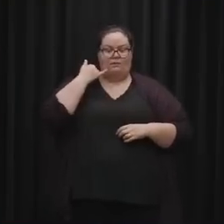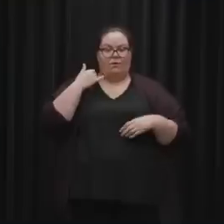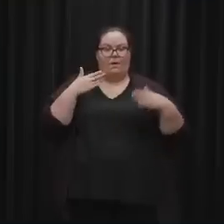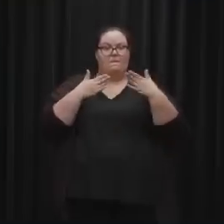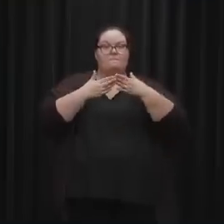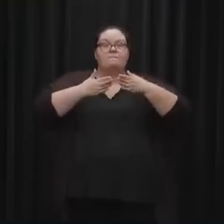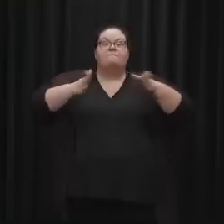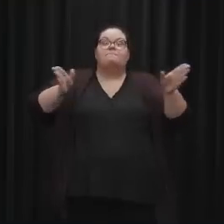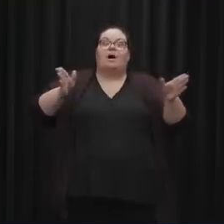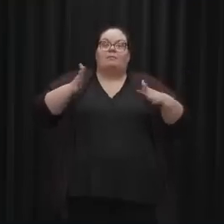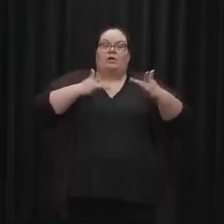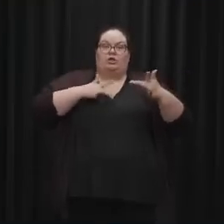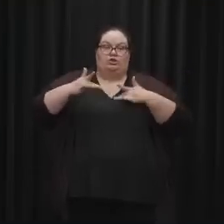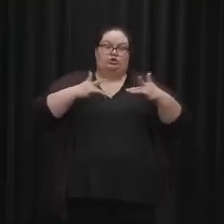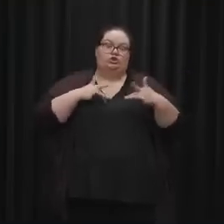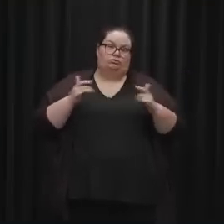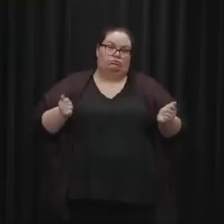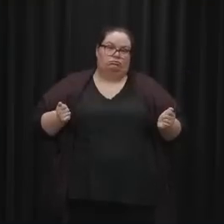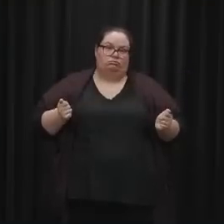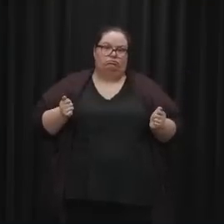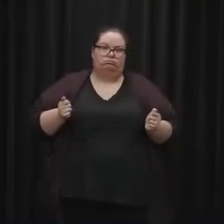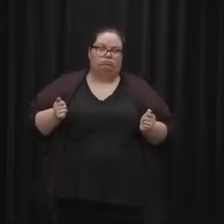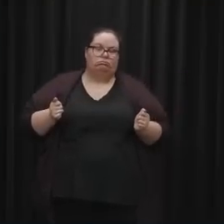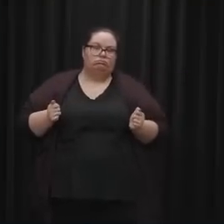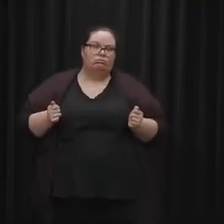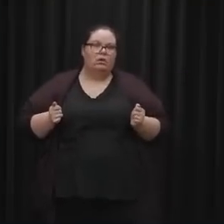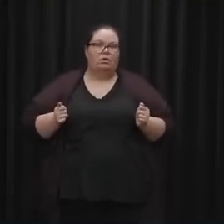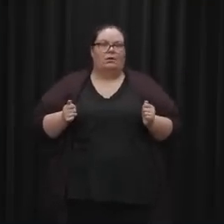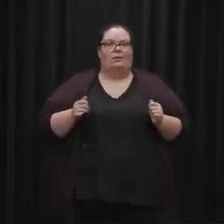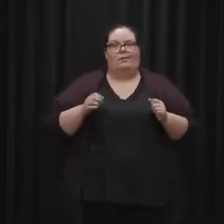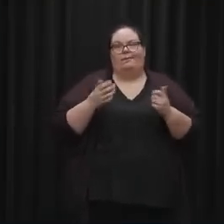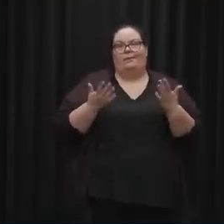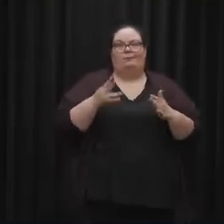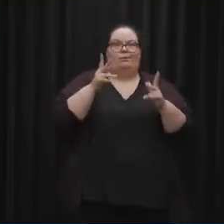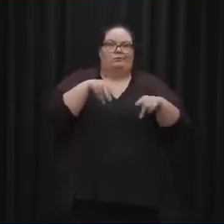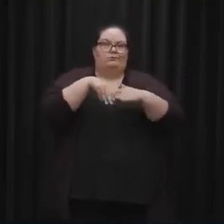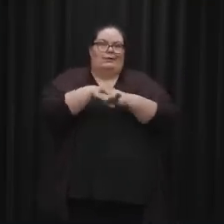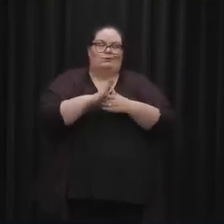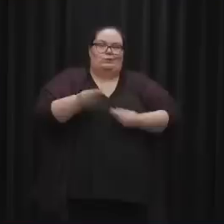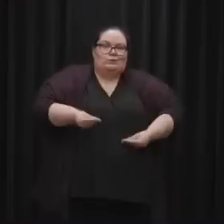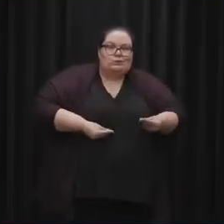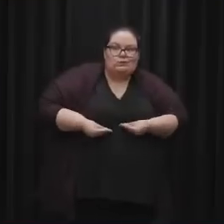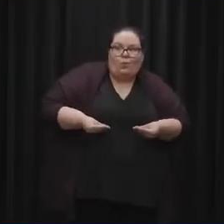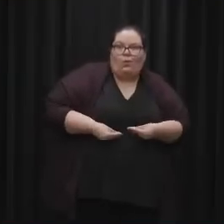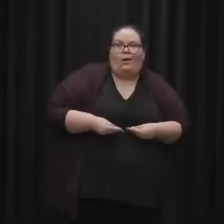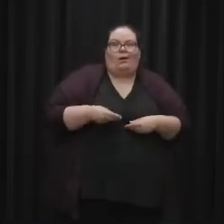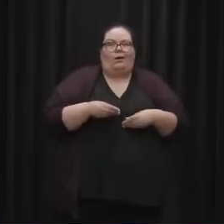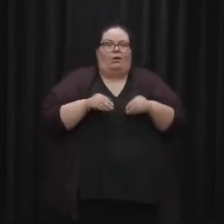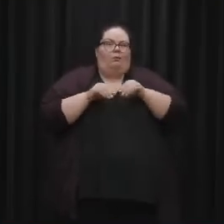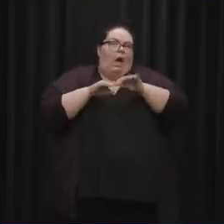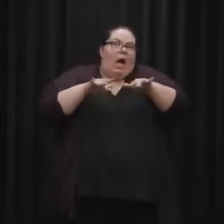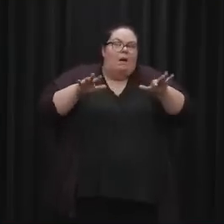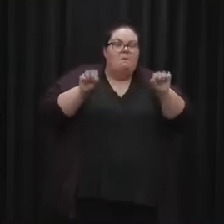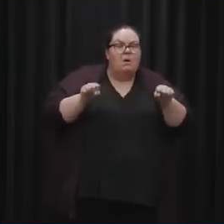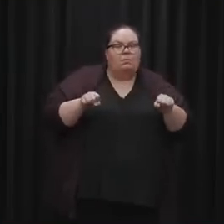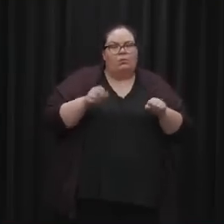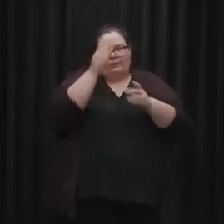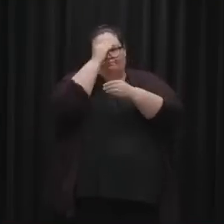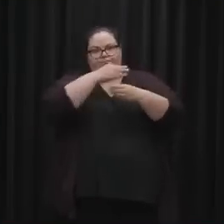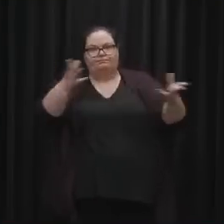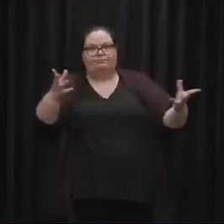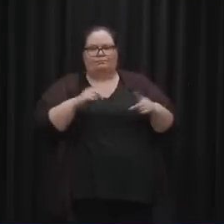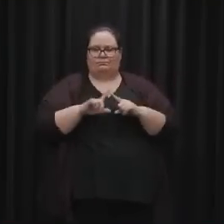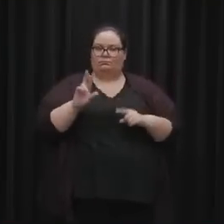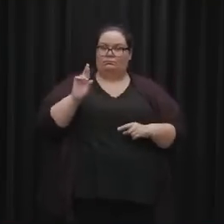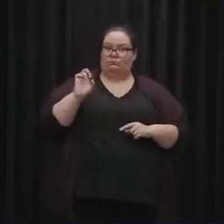public risk that there's been exposures in the public, then we usually would announce that right away. But in terms of the